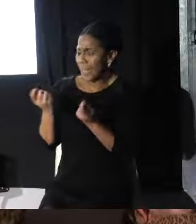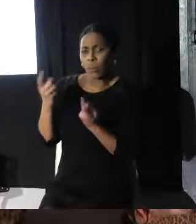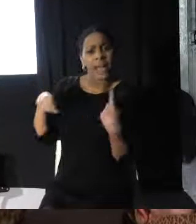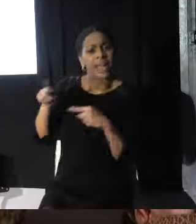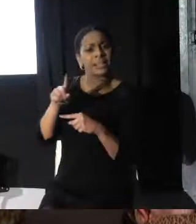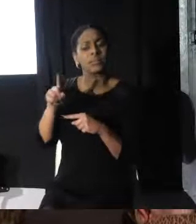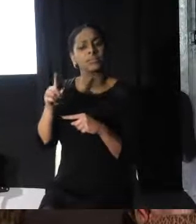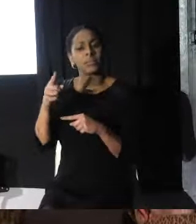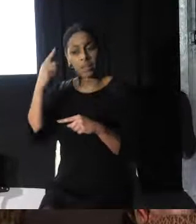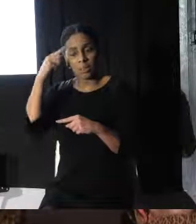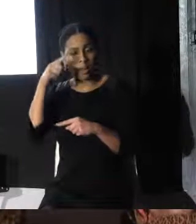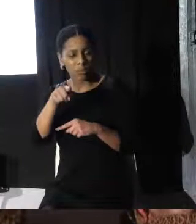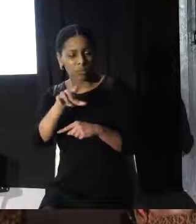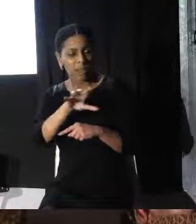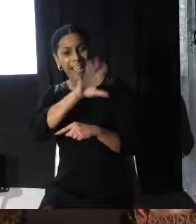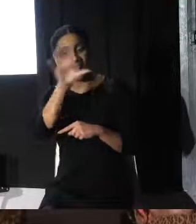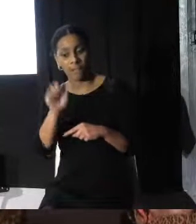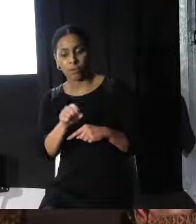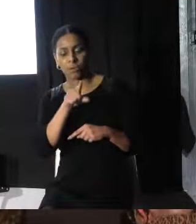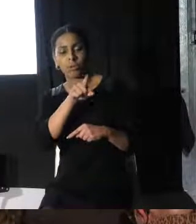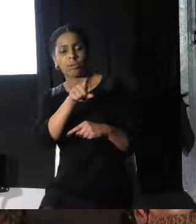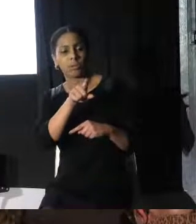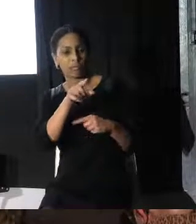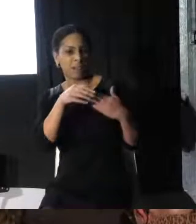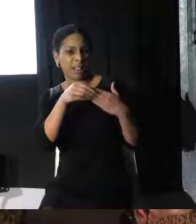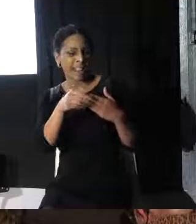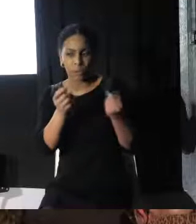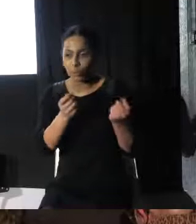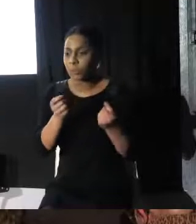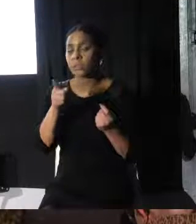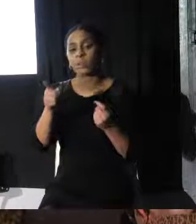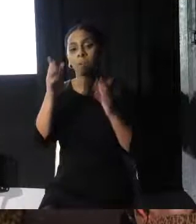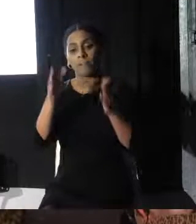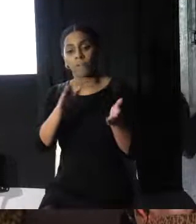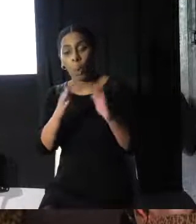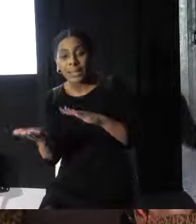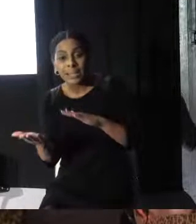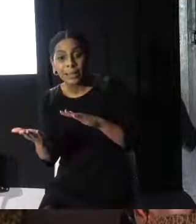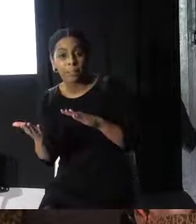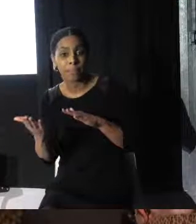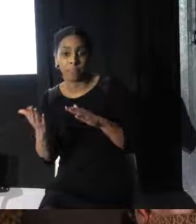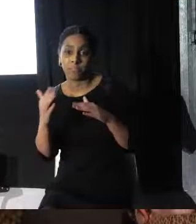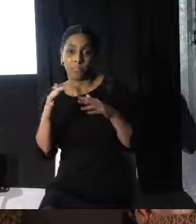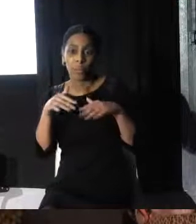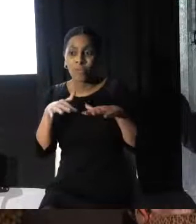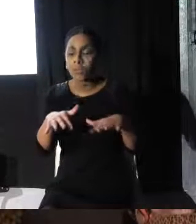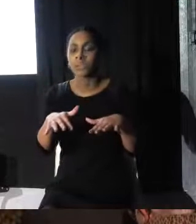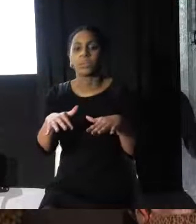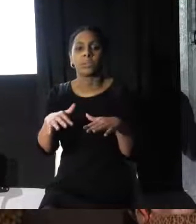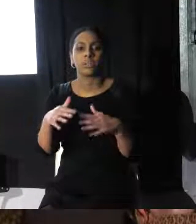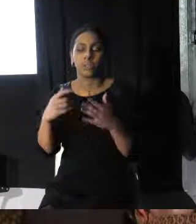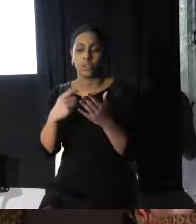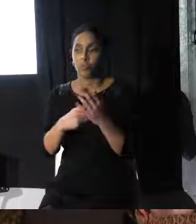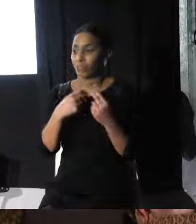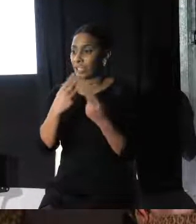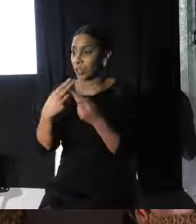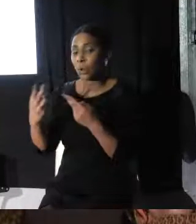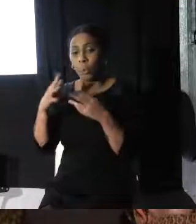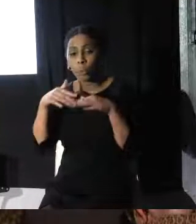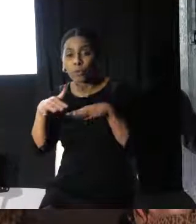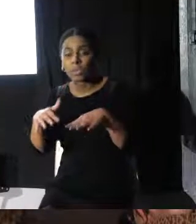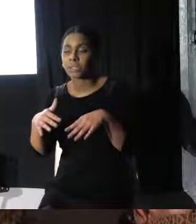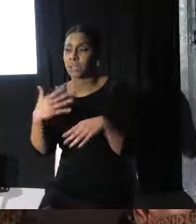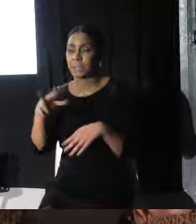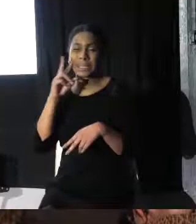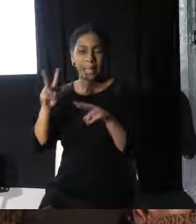the African-led movements of the fallism movement and the restitution movement. We've seen it include unnaming